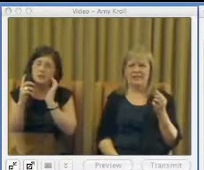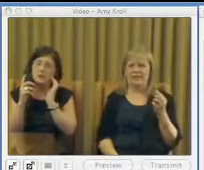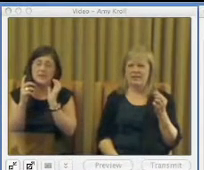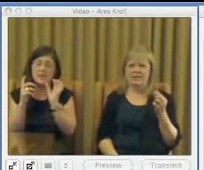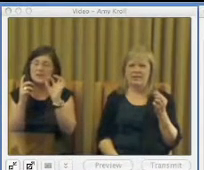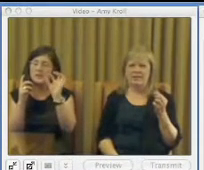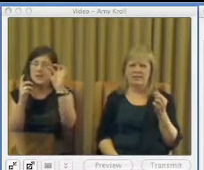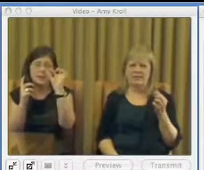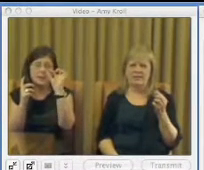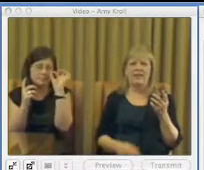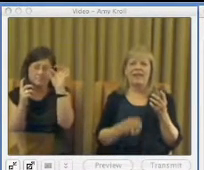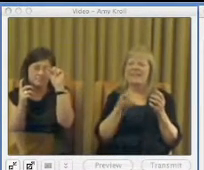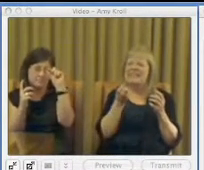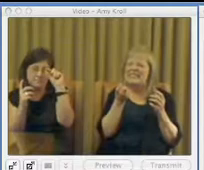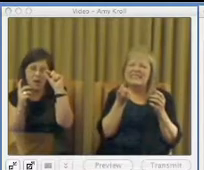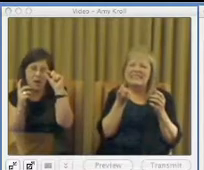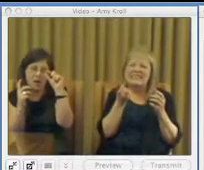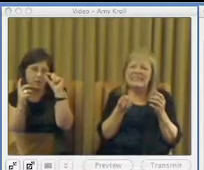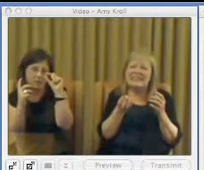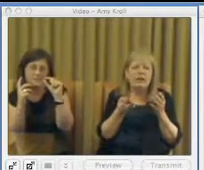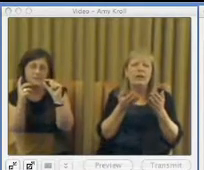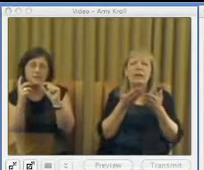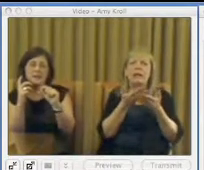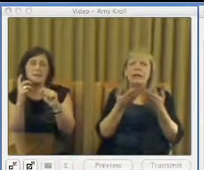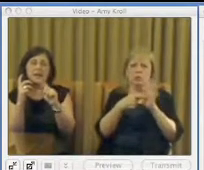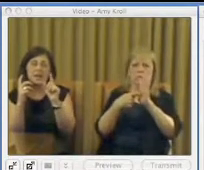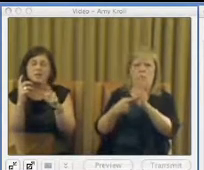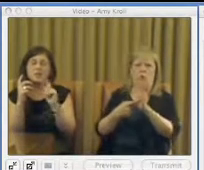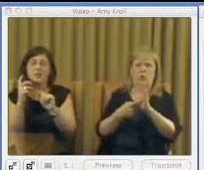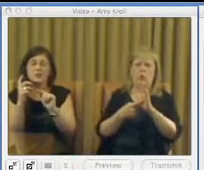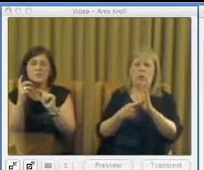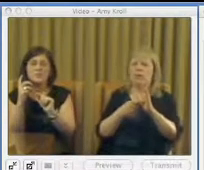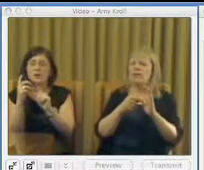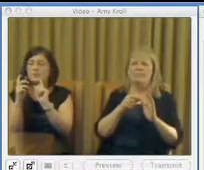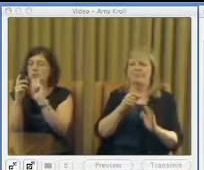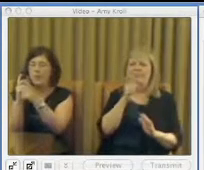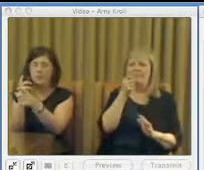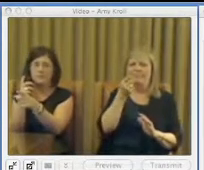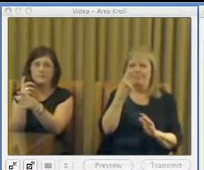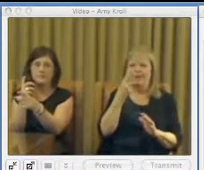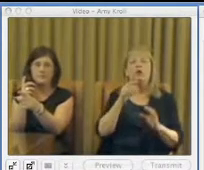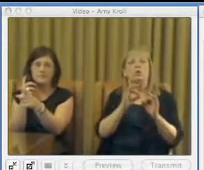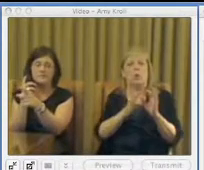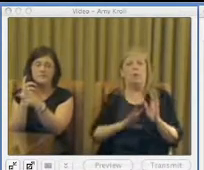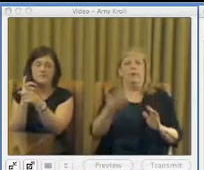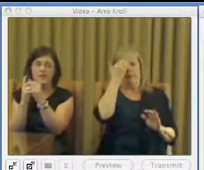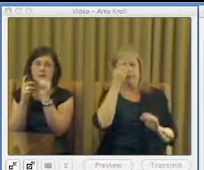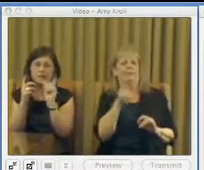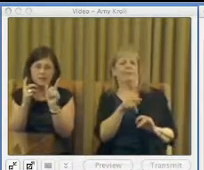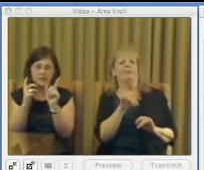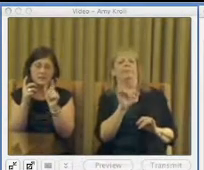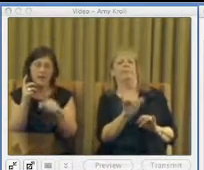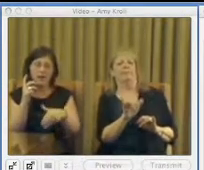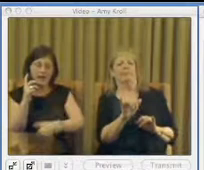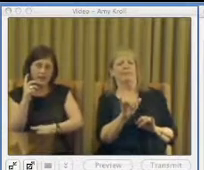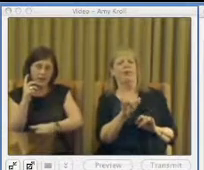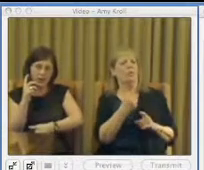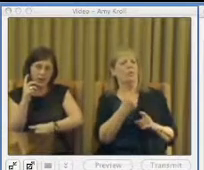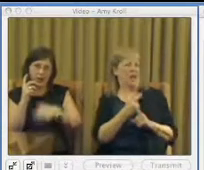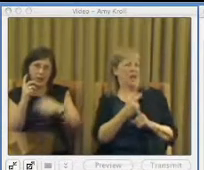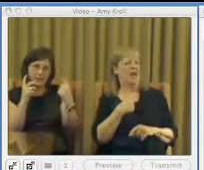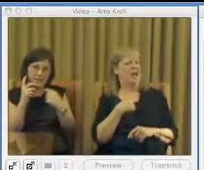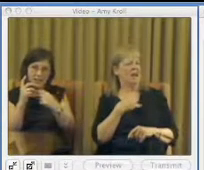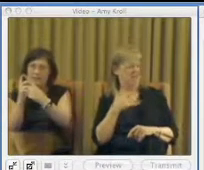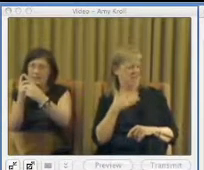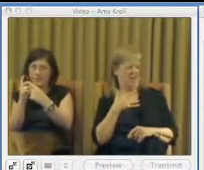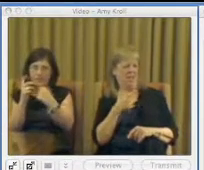the eyes, very slight tilt of the head, like minor. But enough for the interpreter to go, no. I didn't